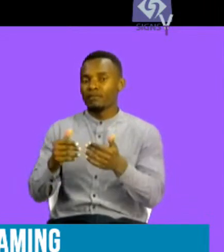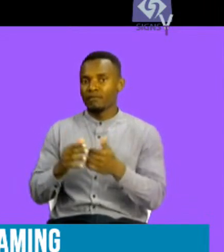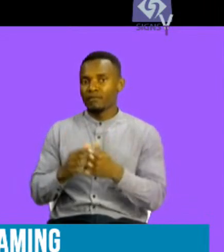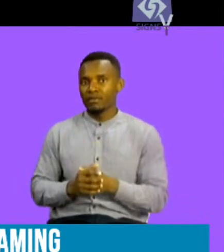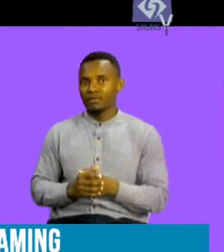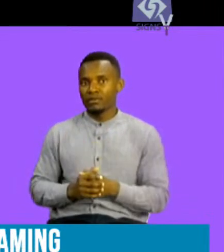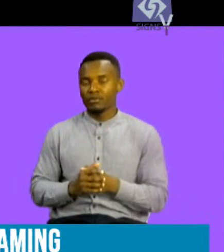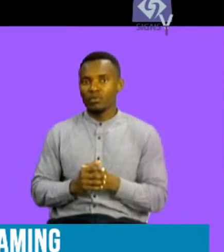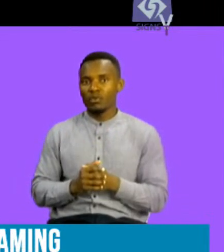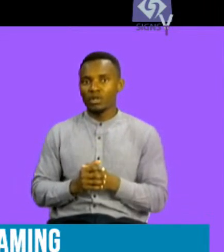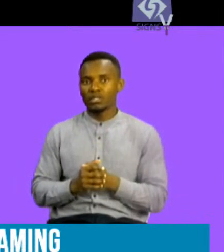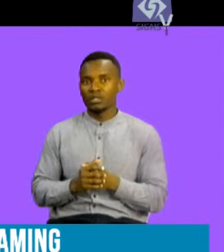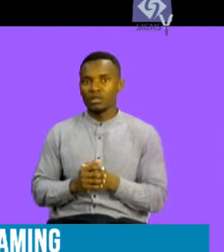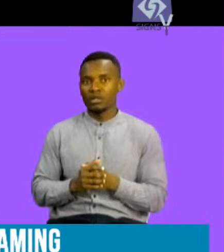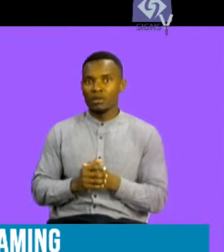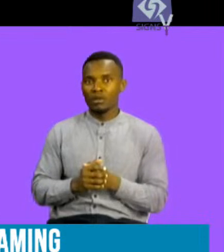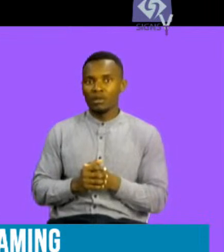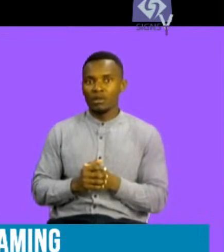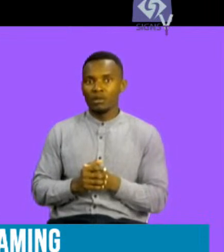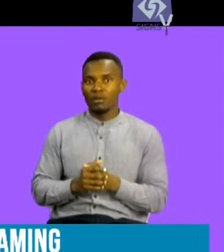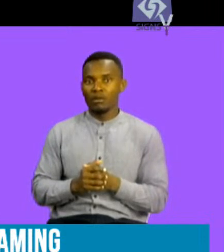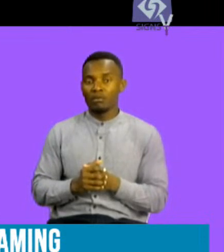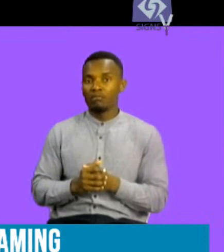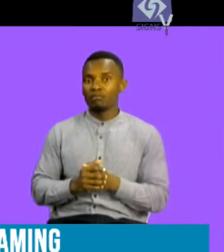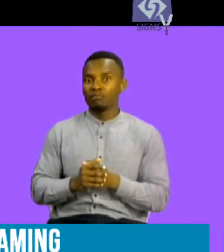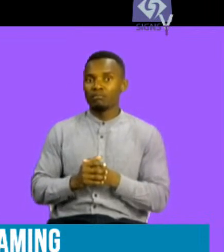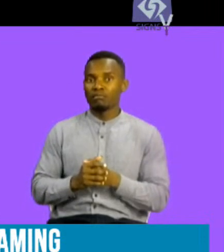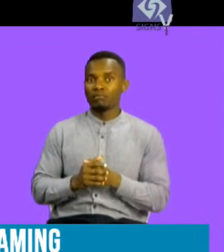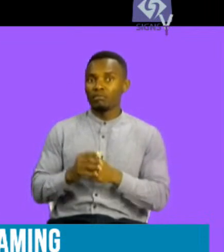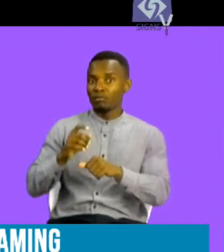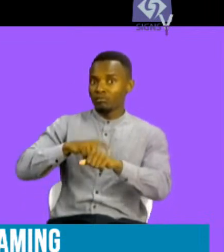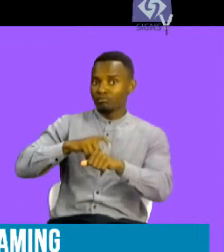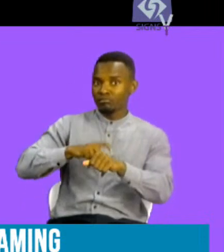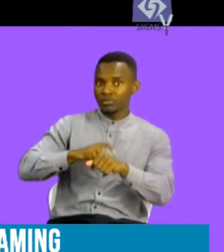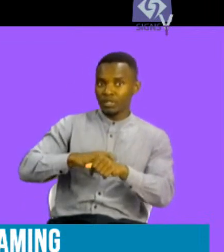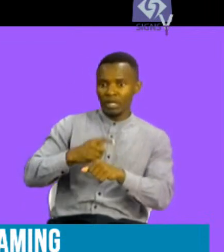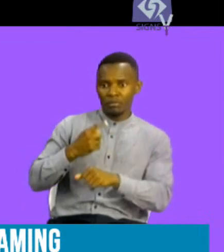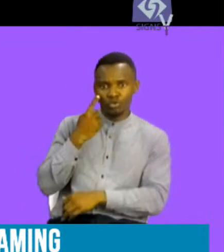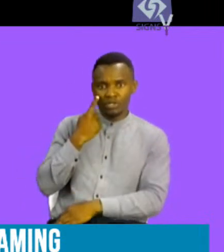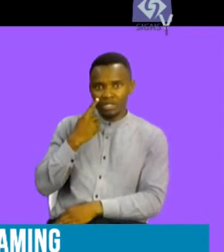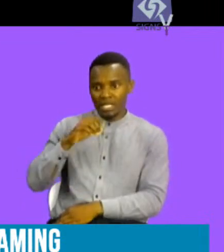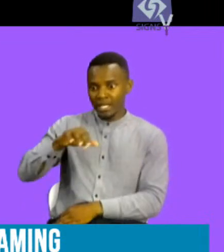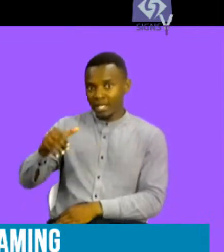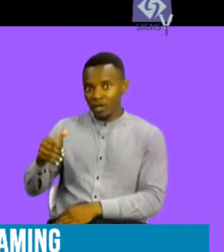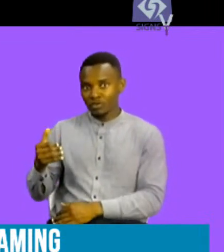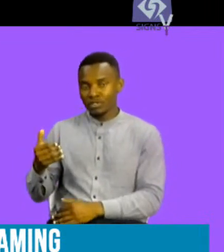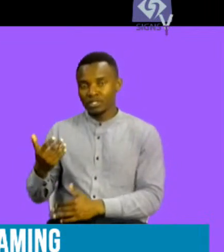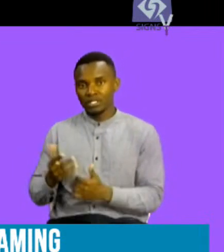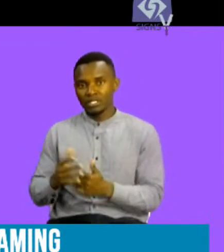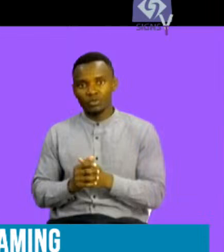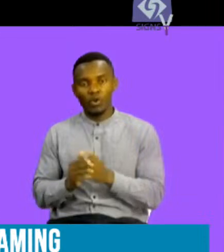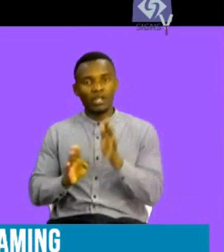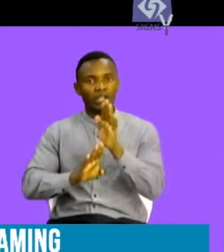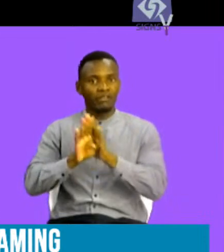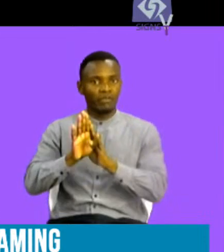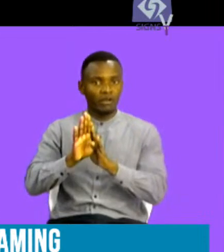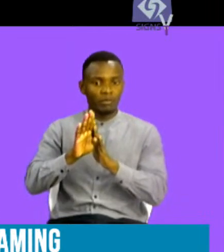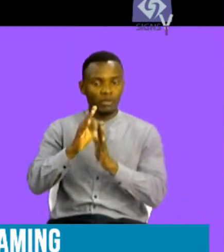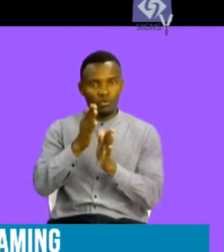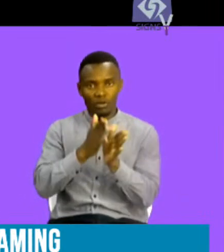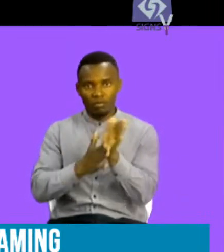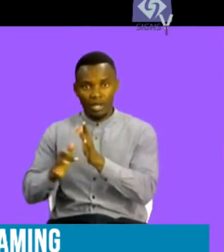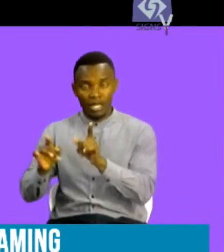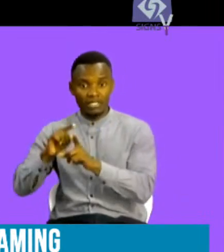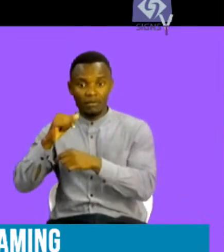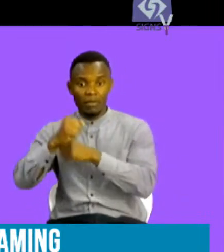of input. When you look at our county integrated development plan, when you look at our annual development